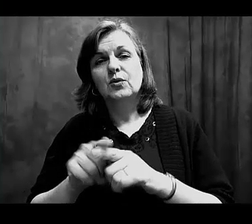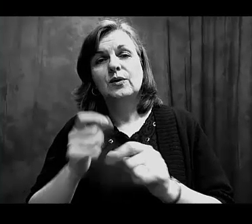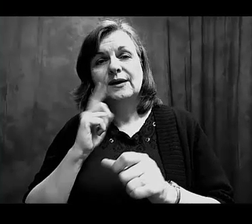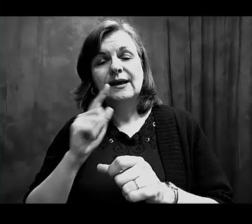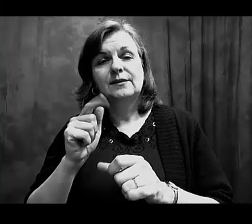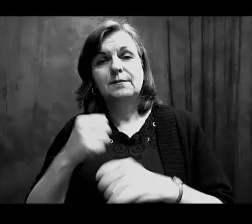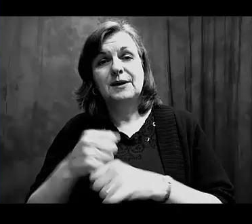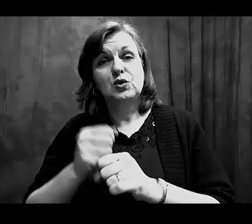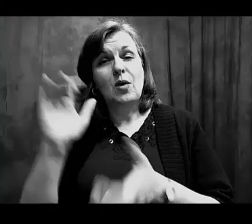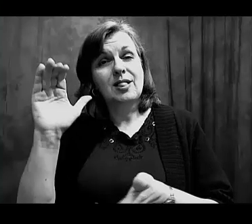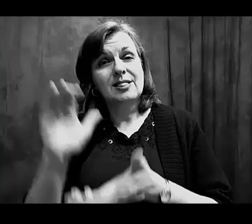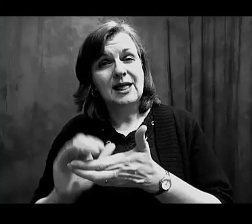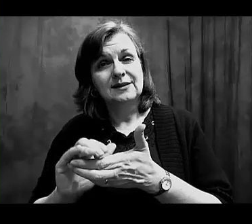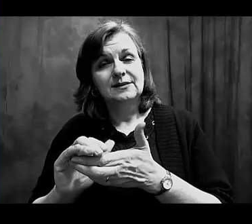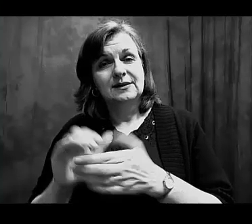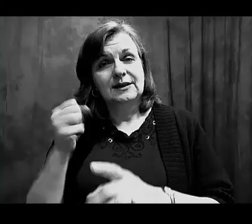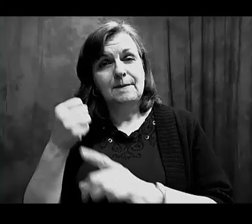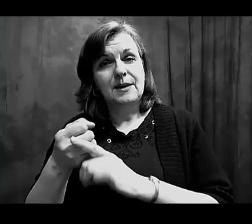carrier of sickle cell,